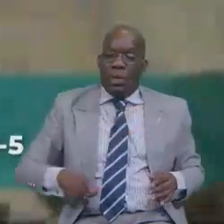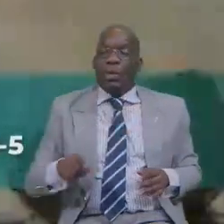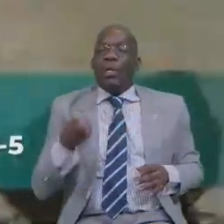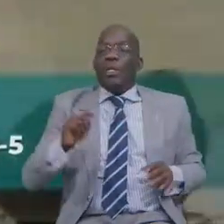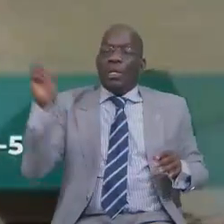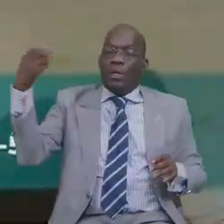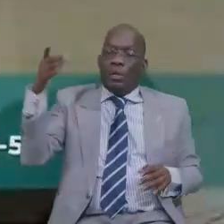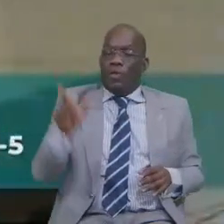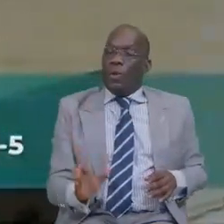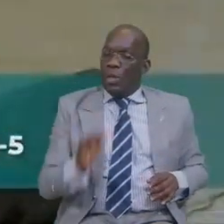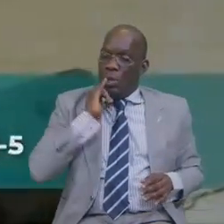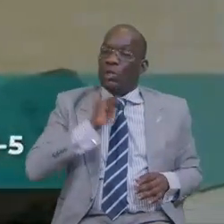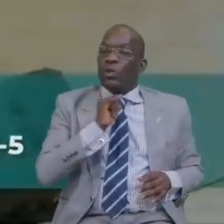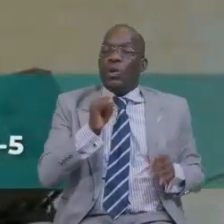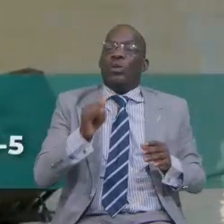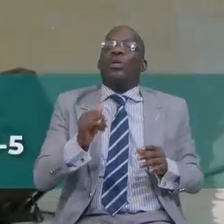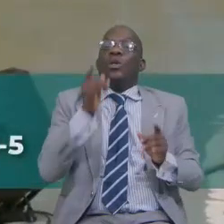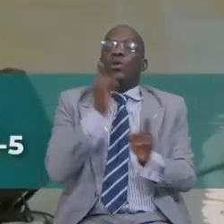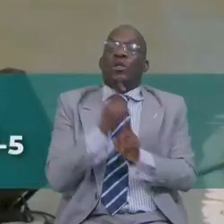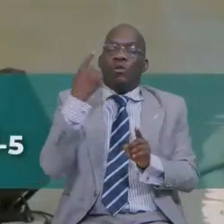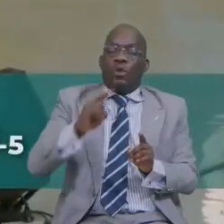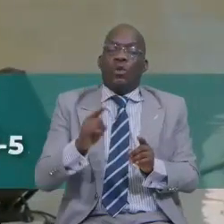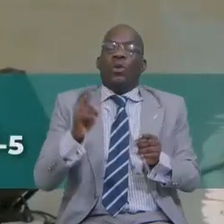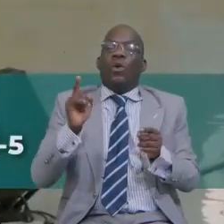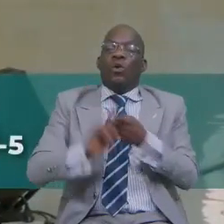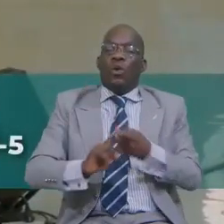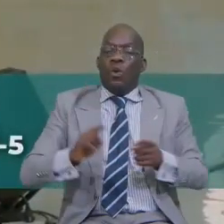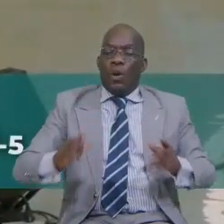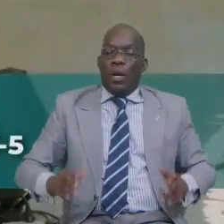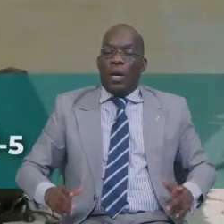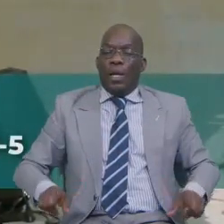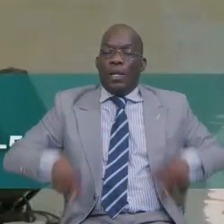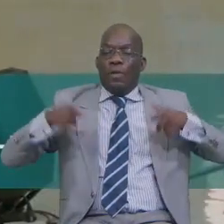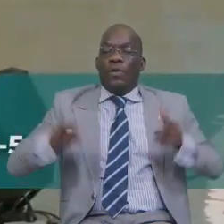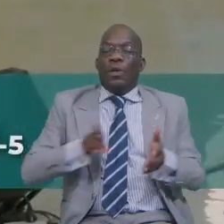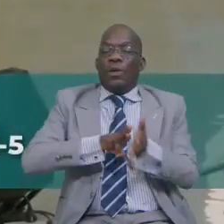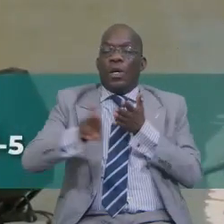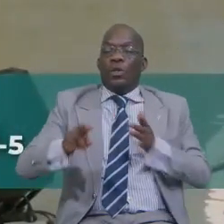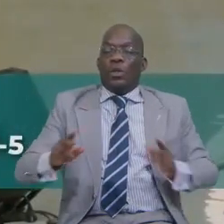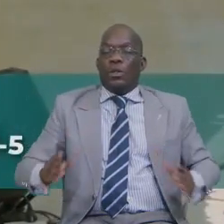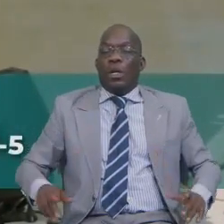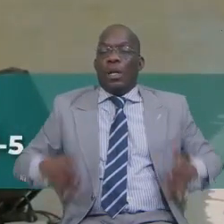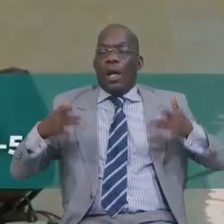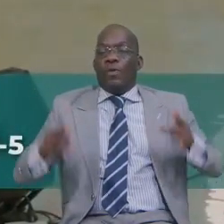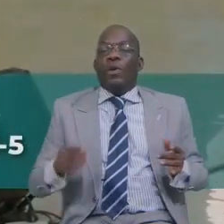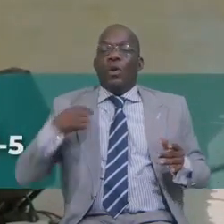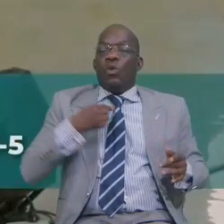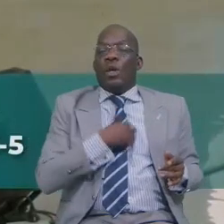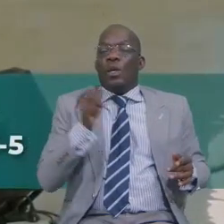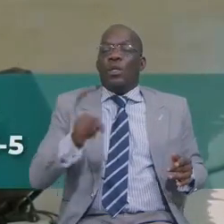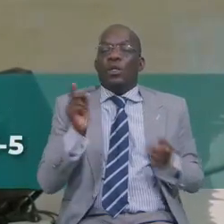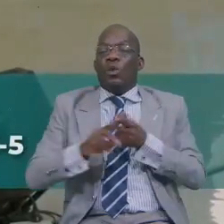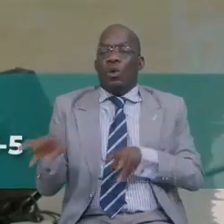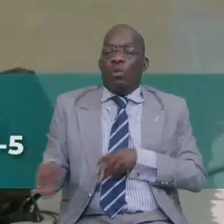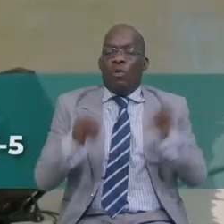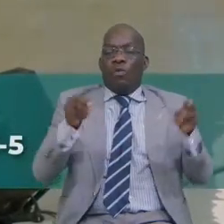living a righteous life, a holy life. We have to move on into the harvest field. And then we can say, by the